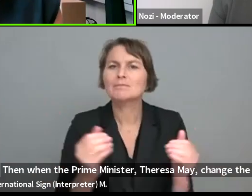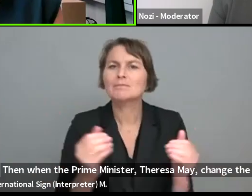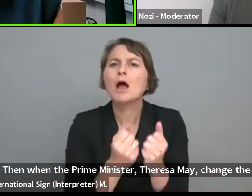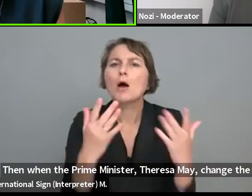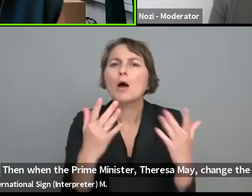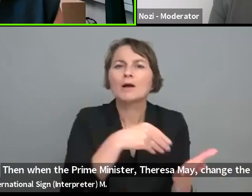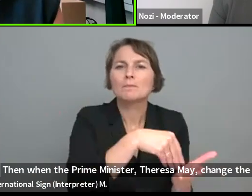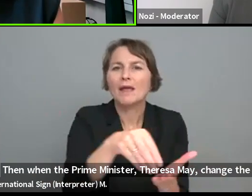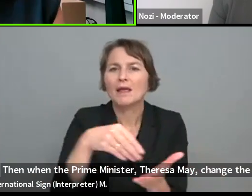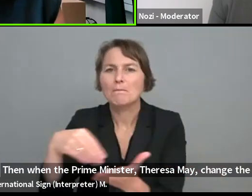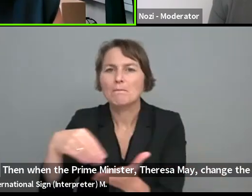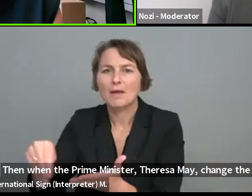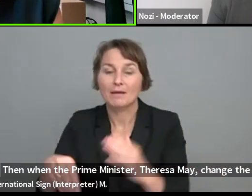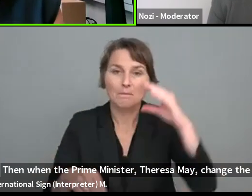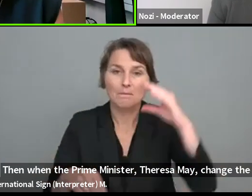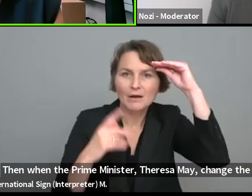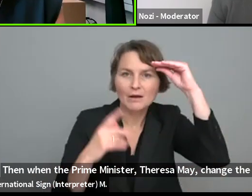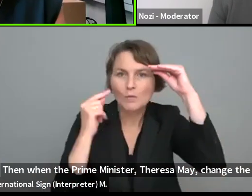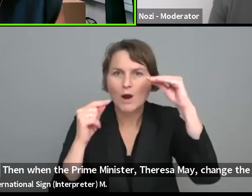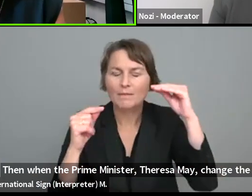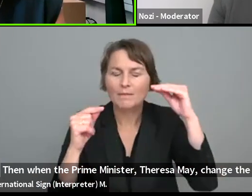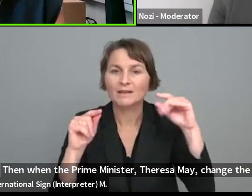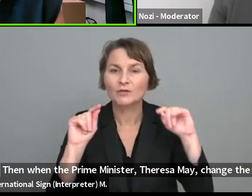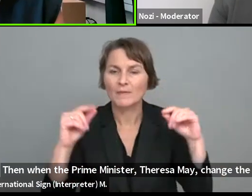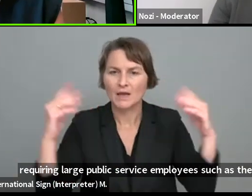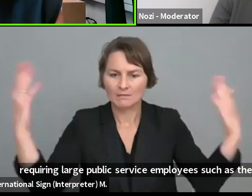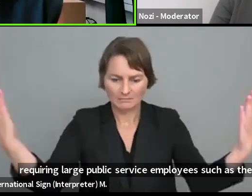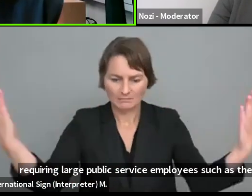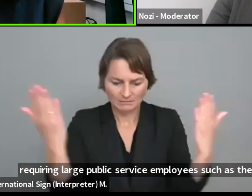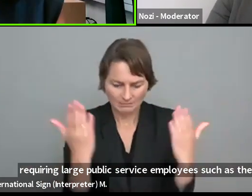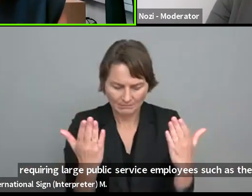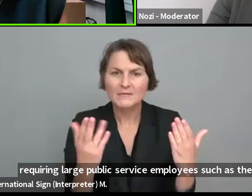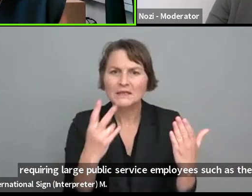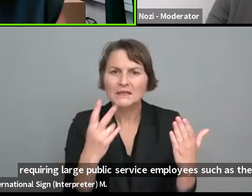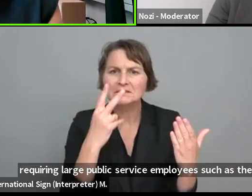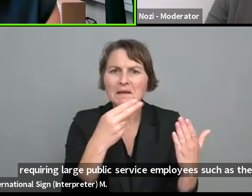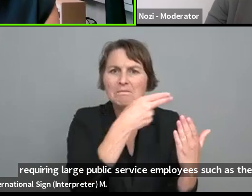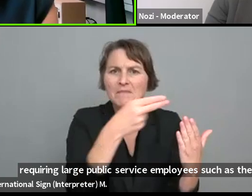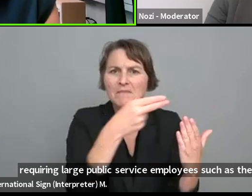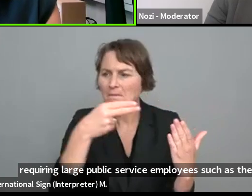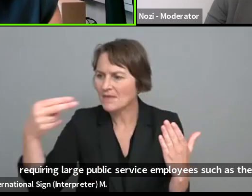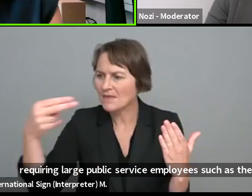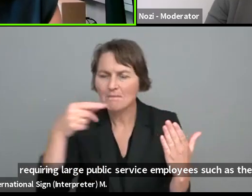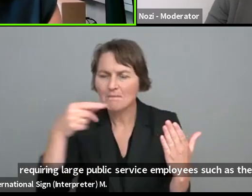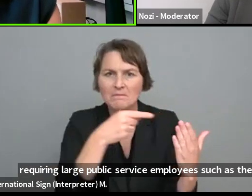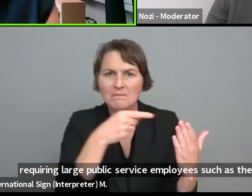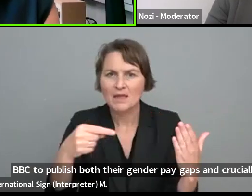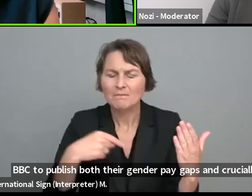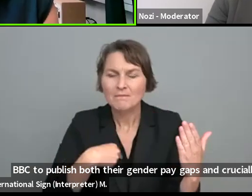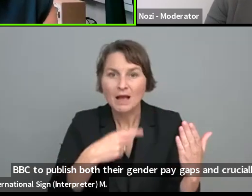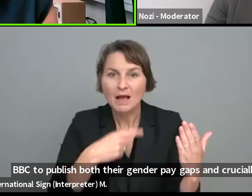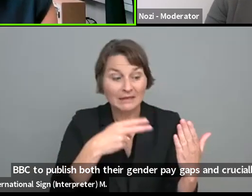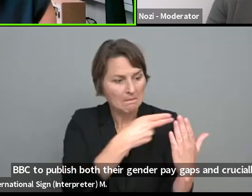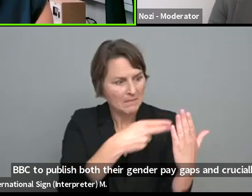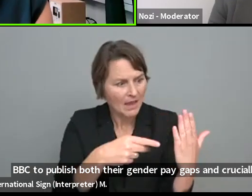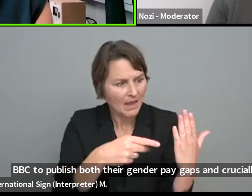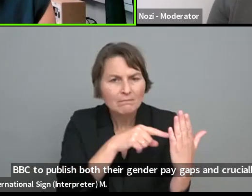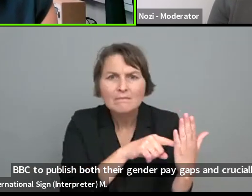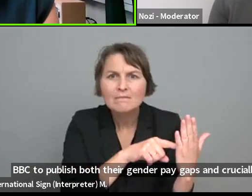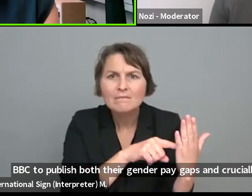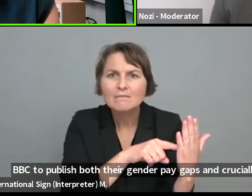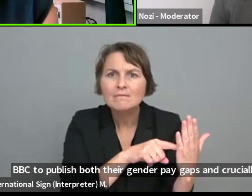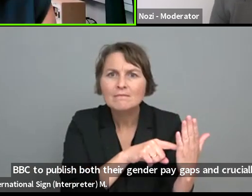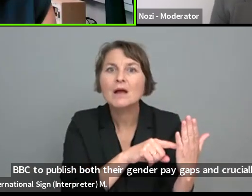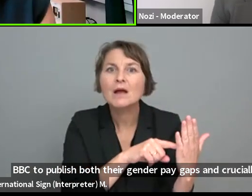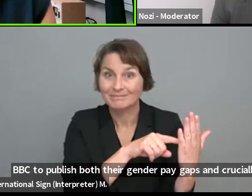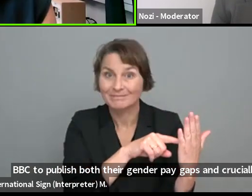lists. Like many women, I looked at the names on the list and I saw a man who was presenting an identical program to me, who was